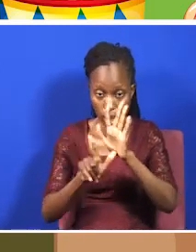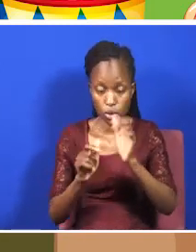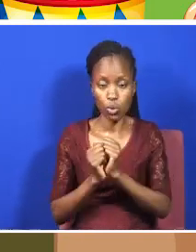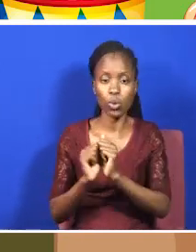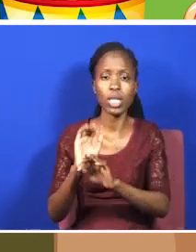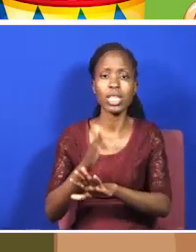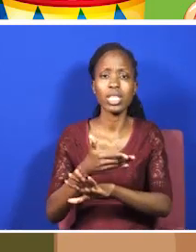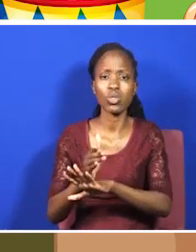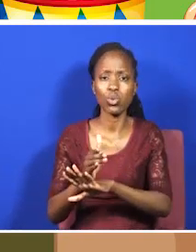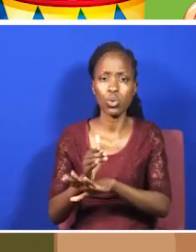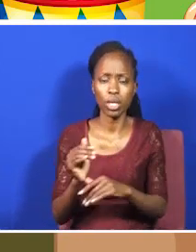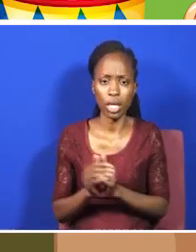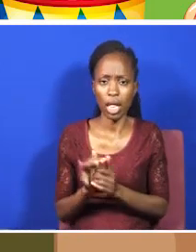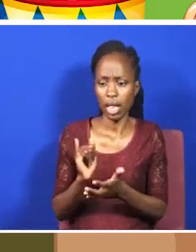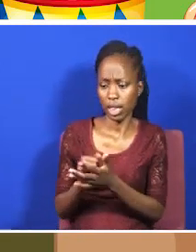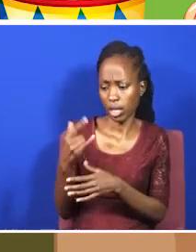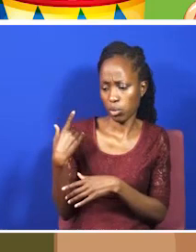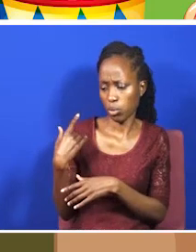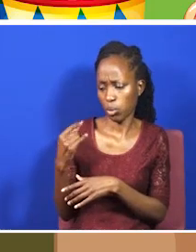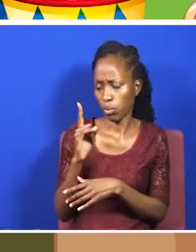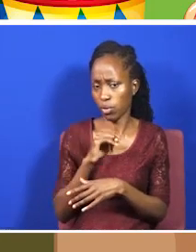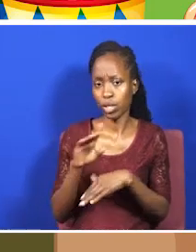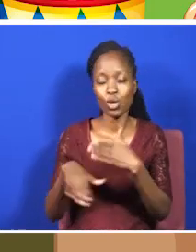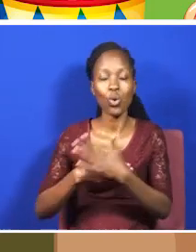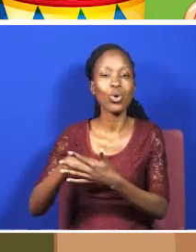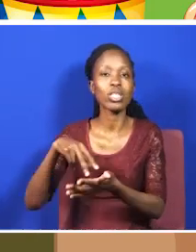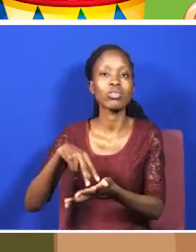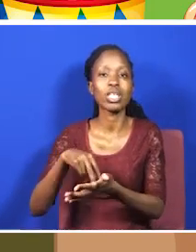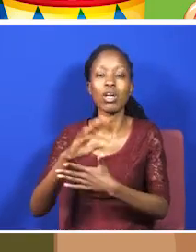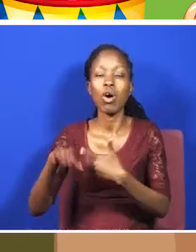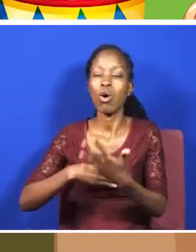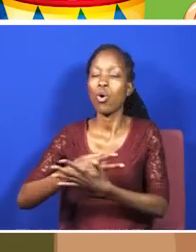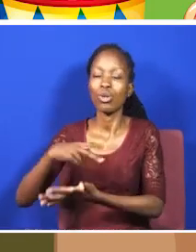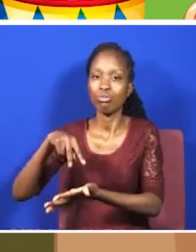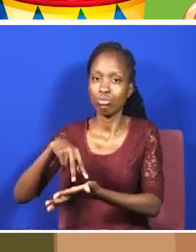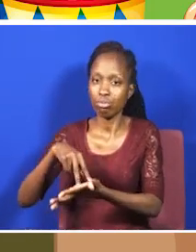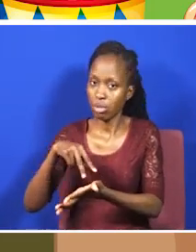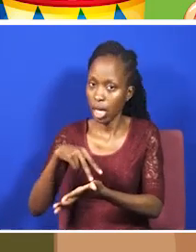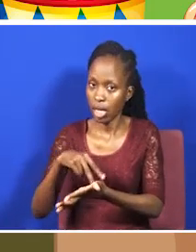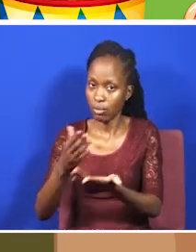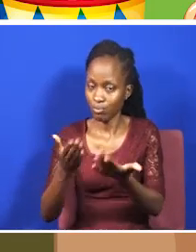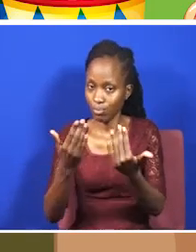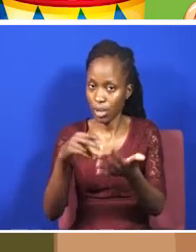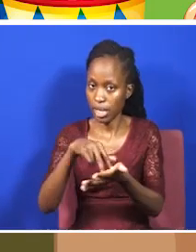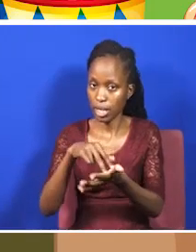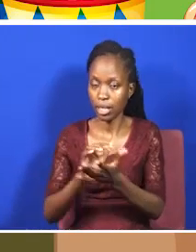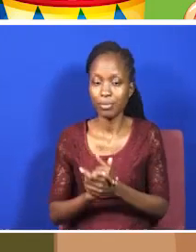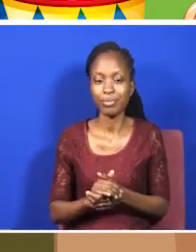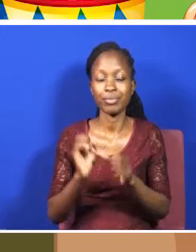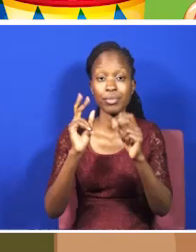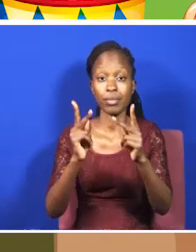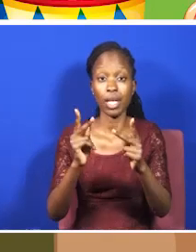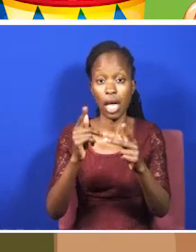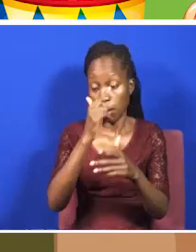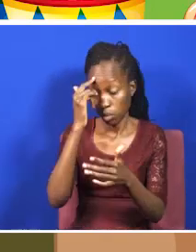girls, we would like to begin our lesson today with a song that we just sang. Can we stand up, all of us? Let's